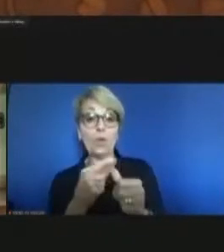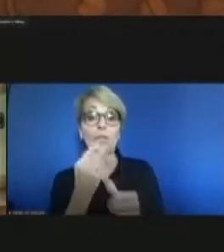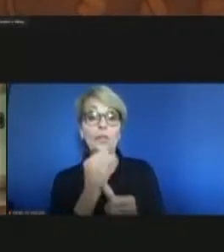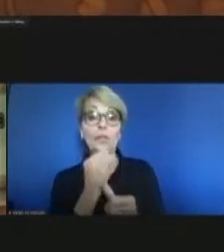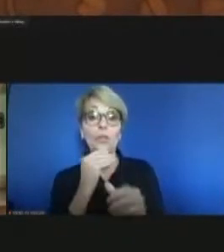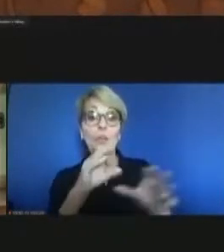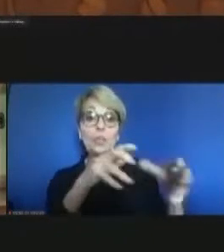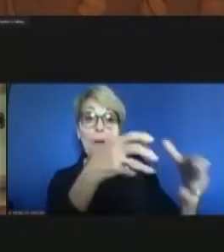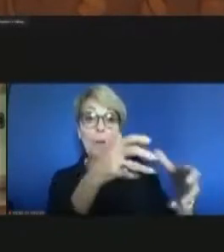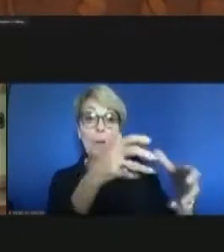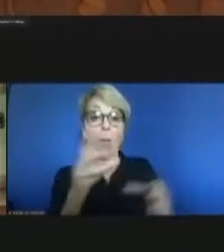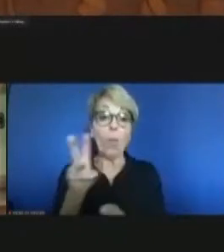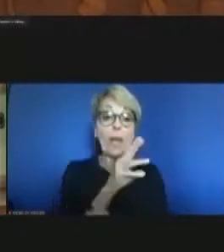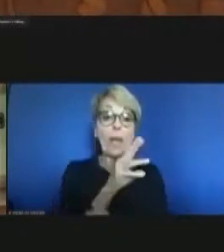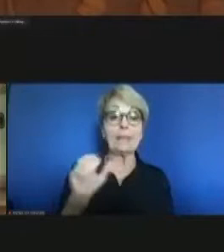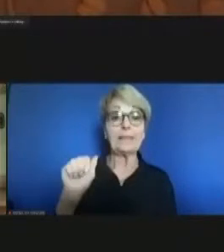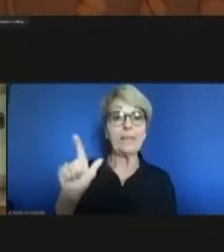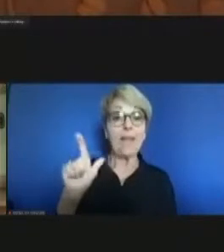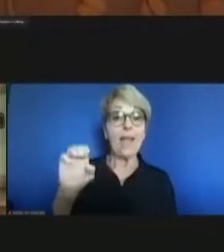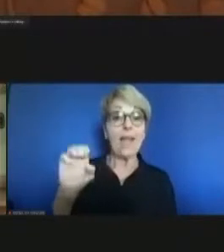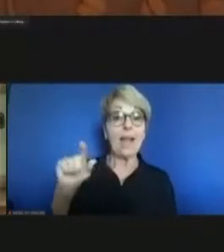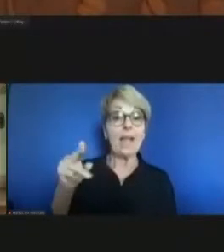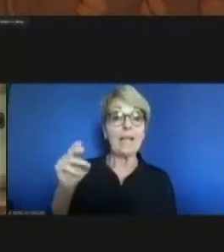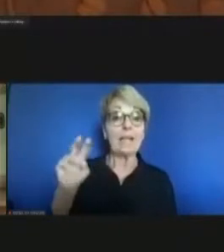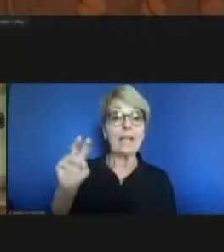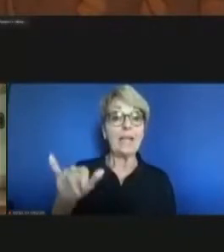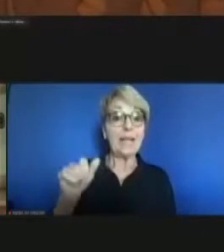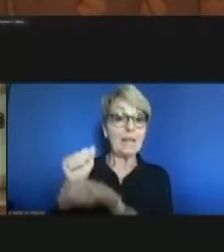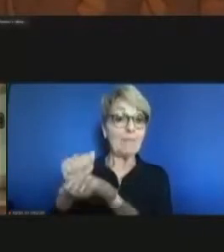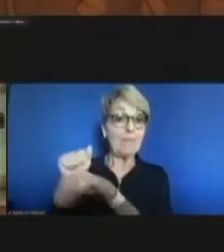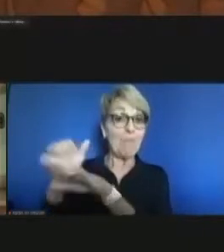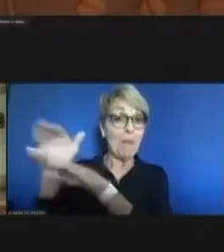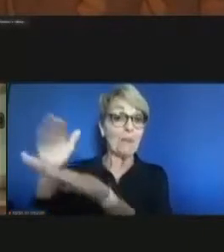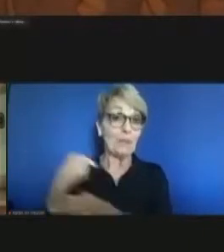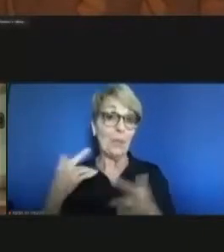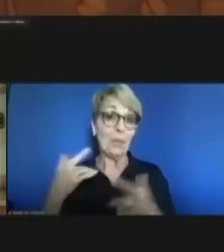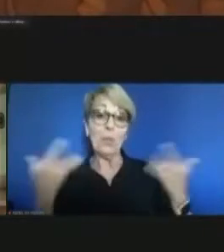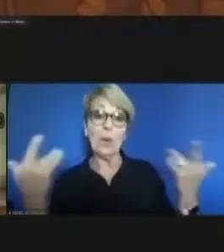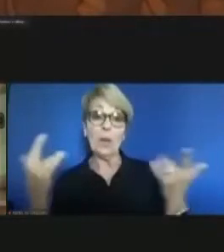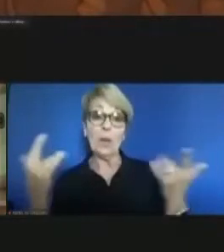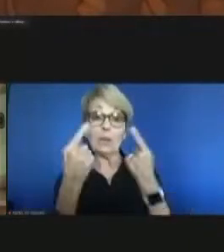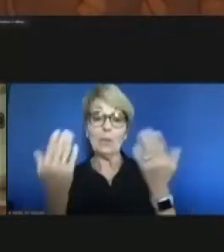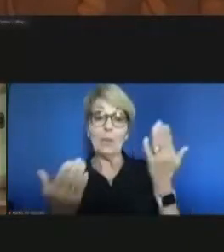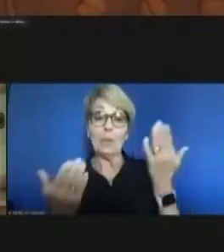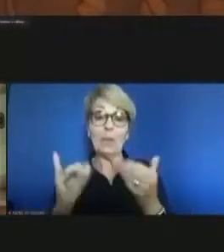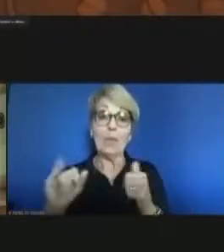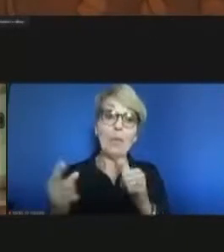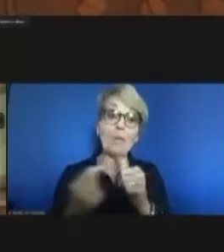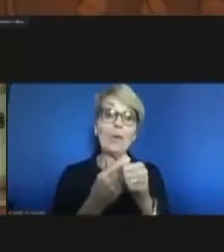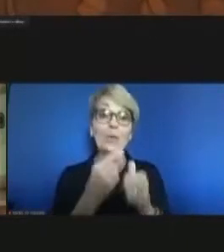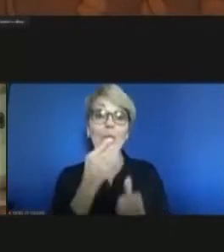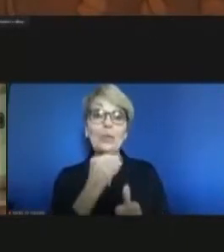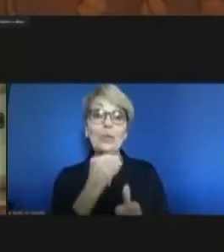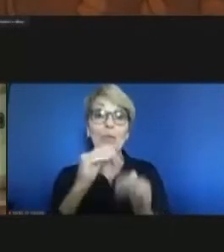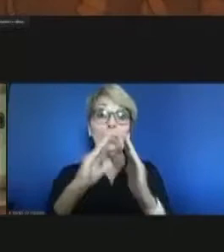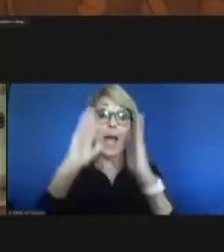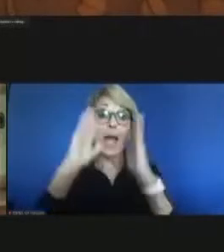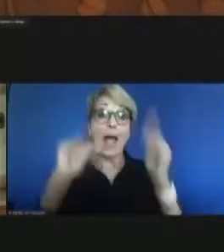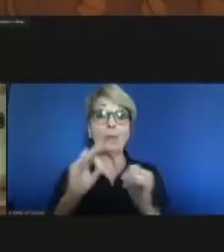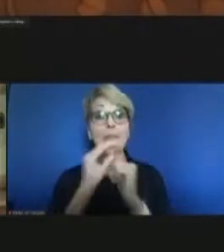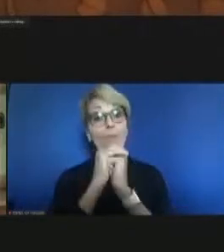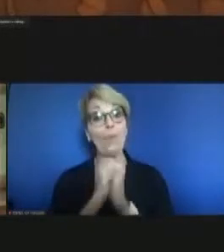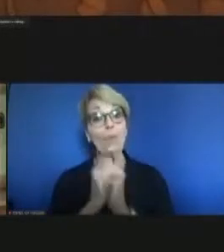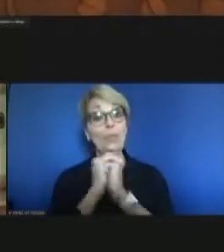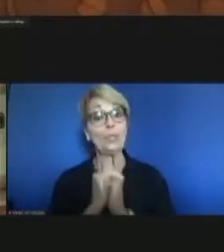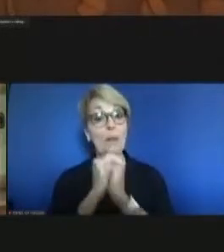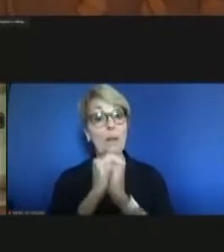Mountains, and we are thrilled to be considered perhaps the first Jewish house of worship landmark in